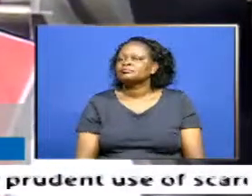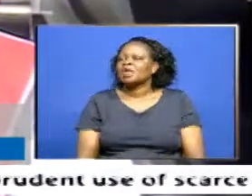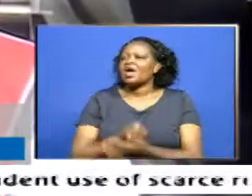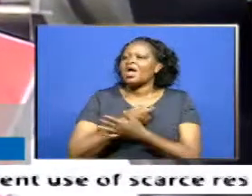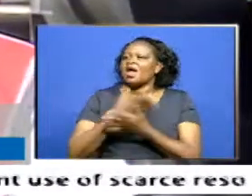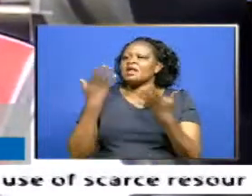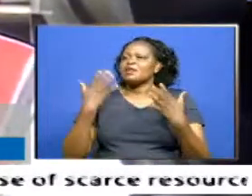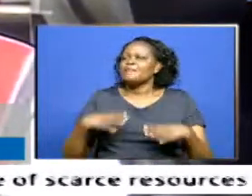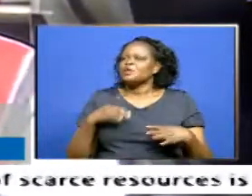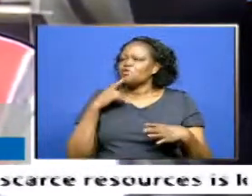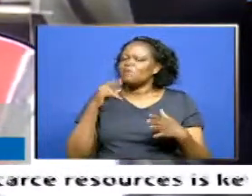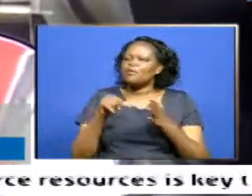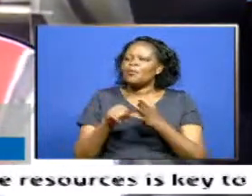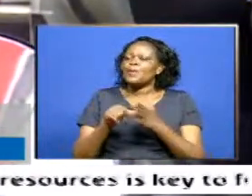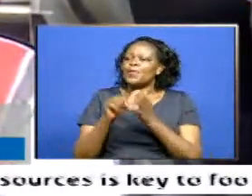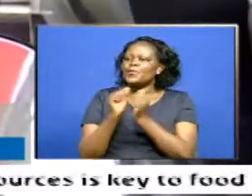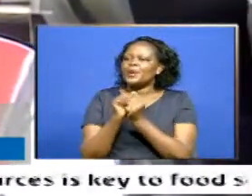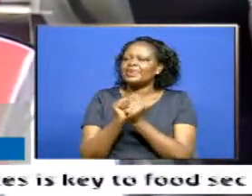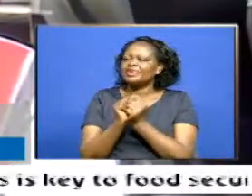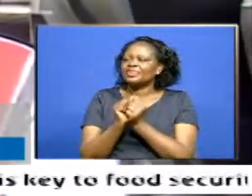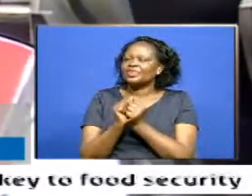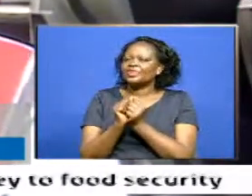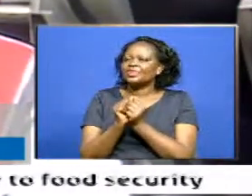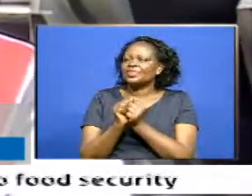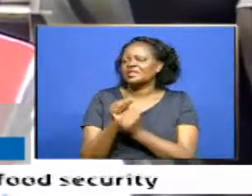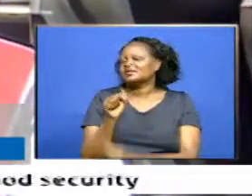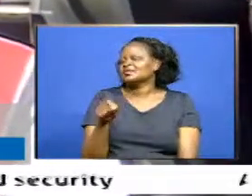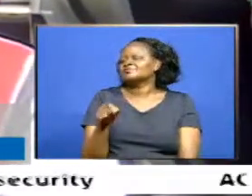issue with IEBC, with this